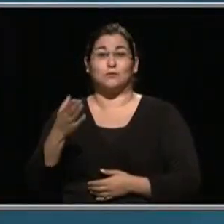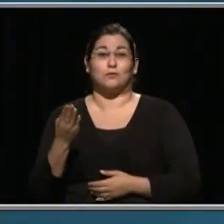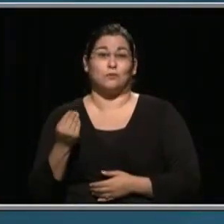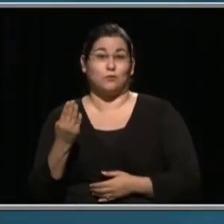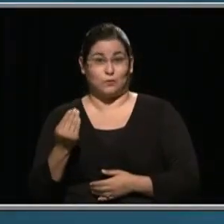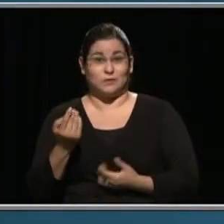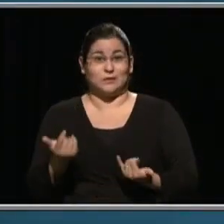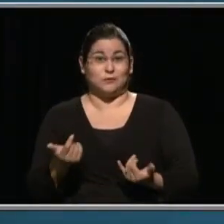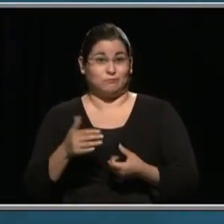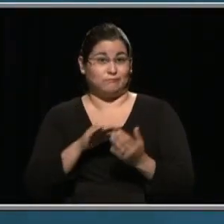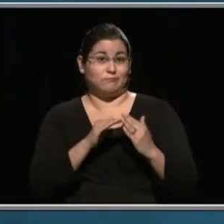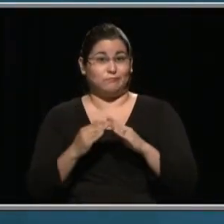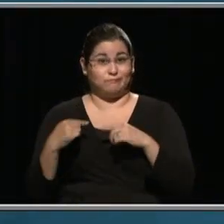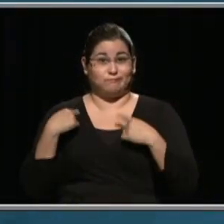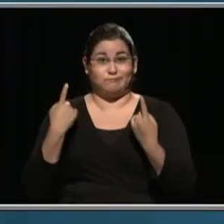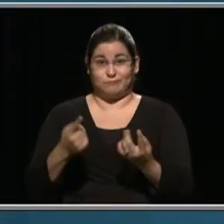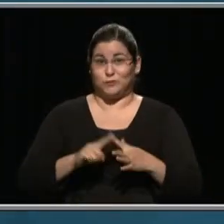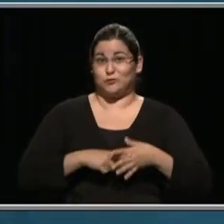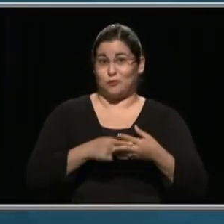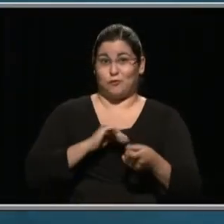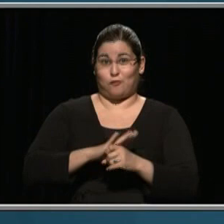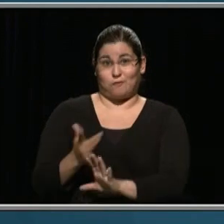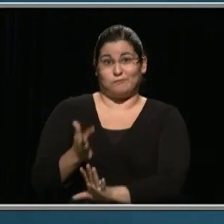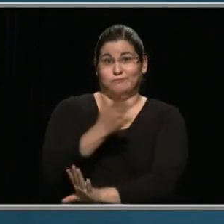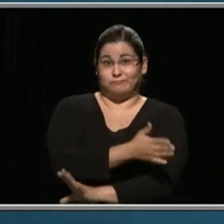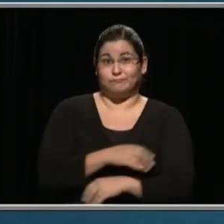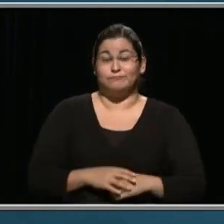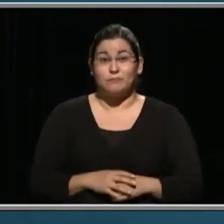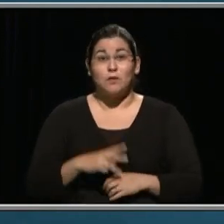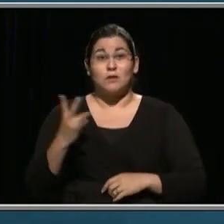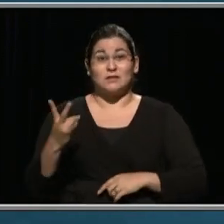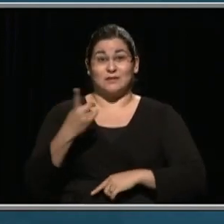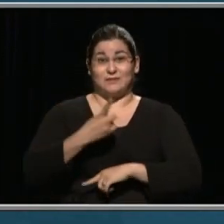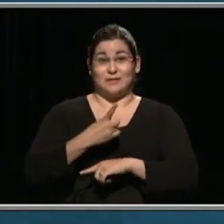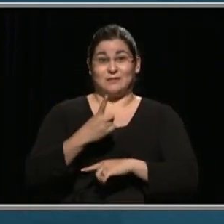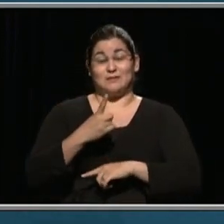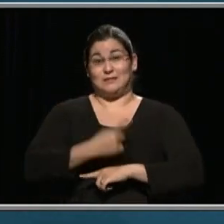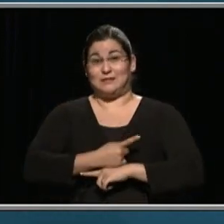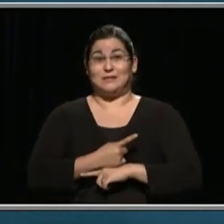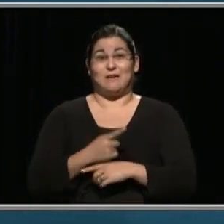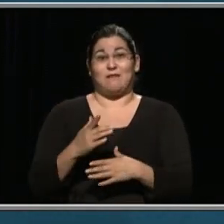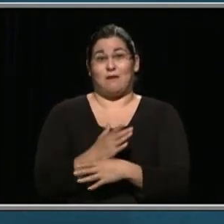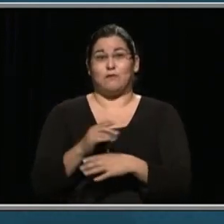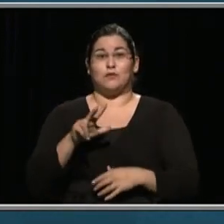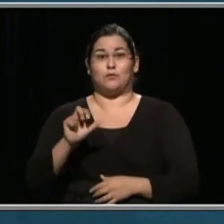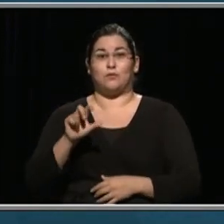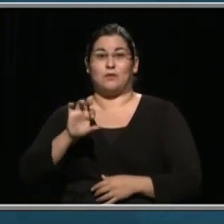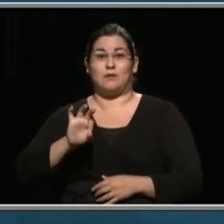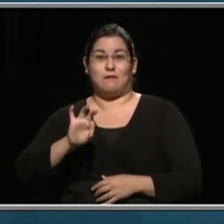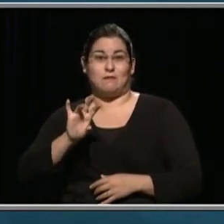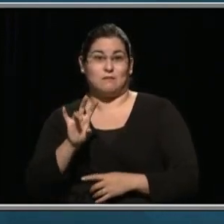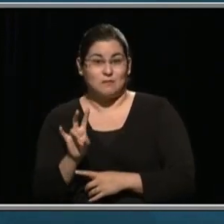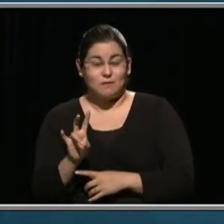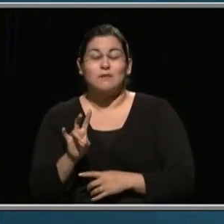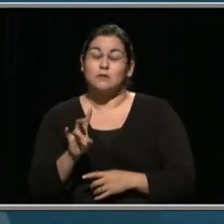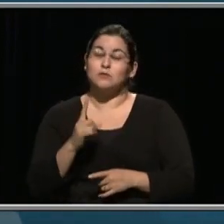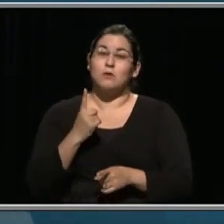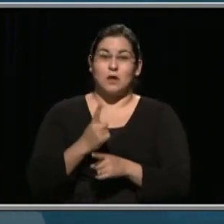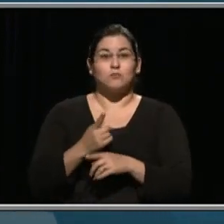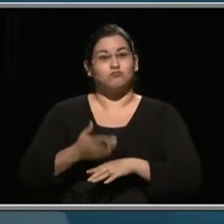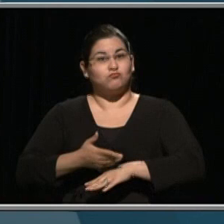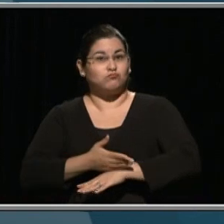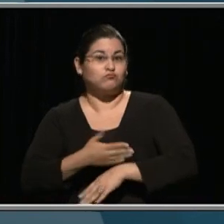41,614 in our community since this began. Our 7-day rolling average now is 397, which is, again, going in the right